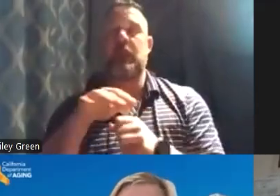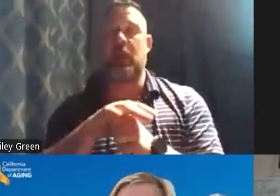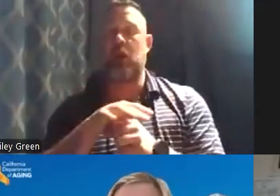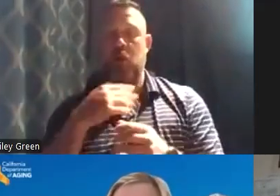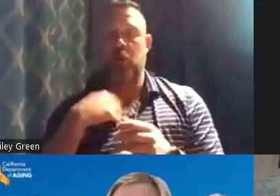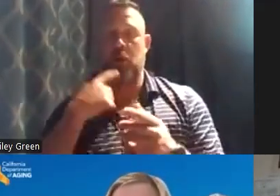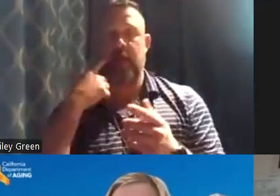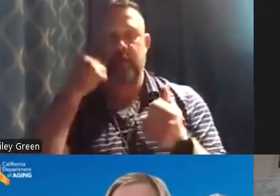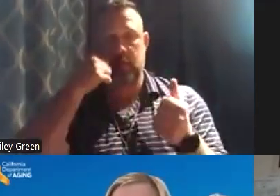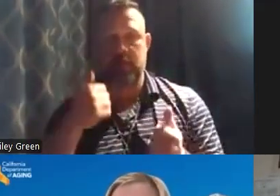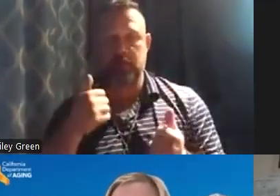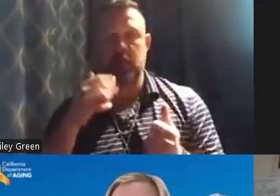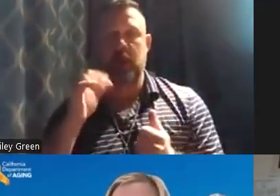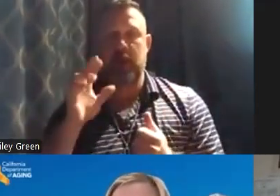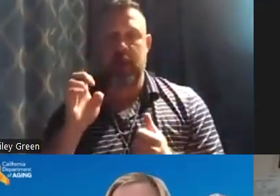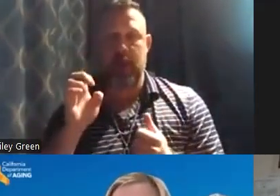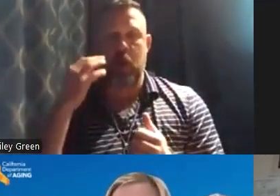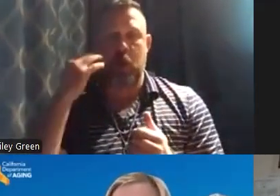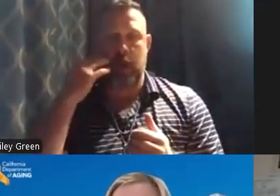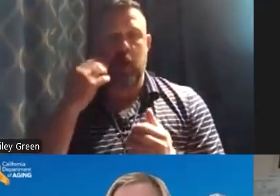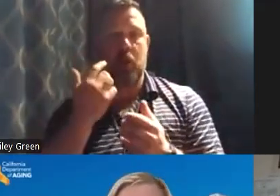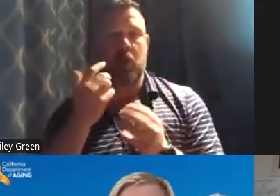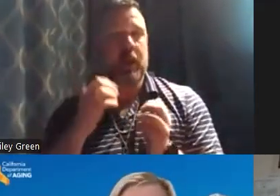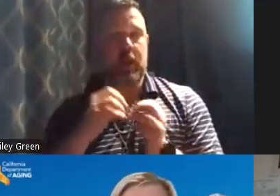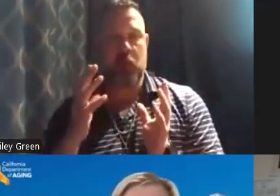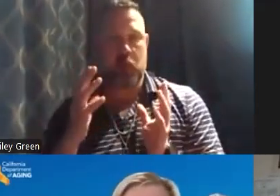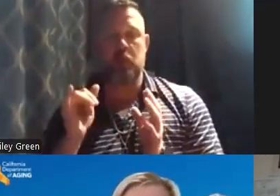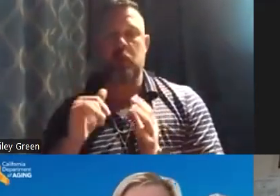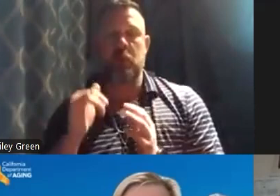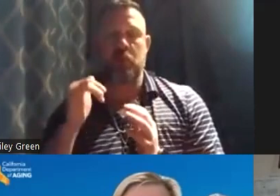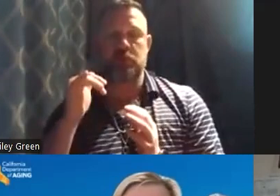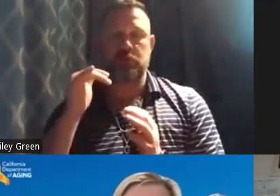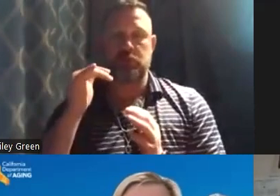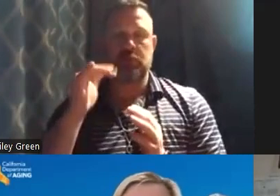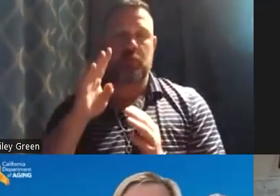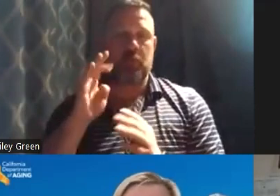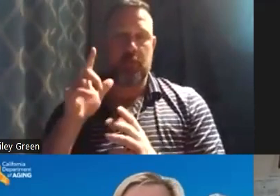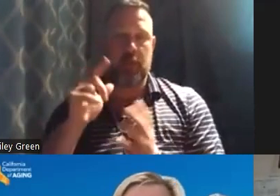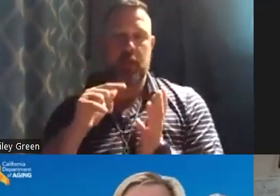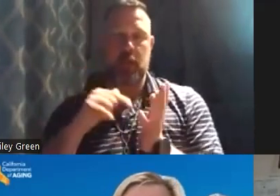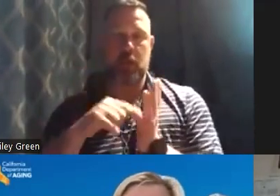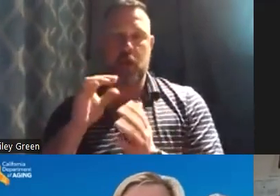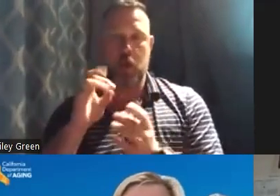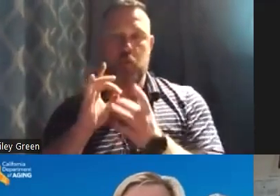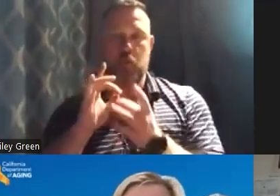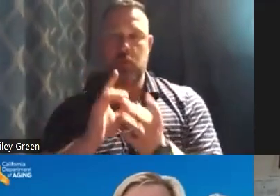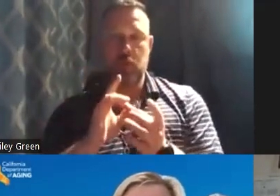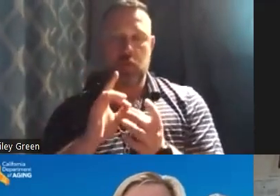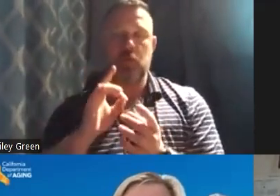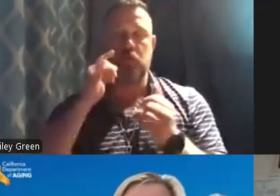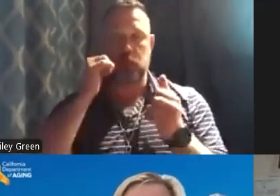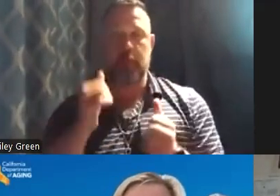dementia care aware anymore. So as you may know, that those cognitive assessments, the billing code was tied to the dementia care aware